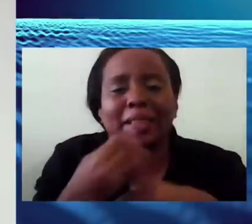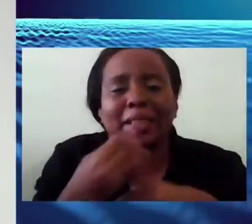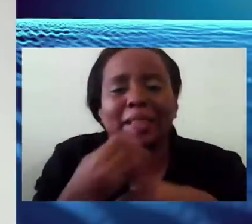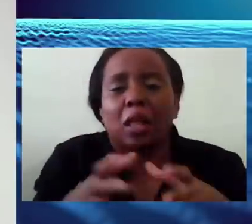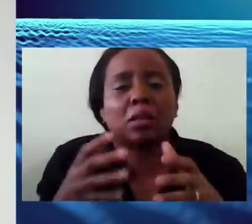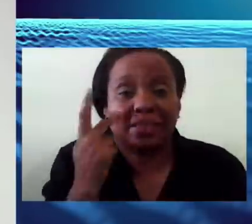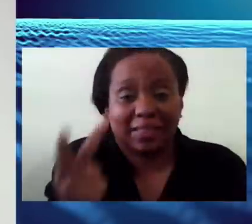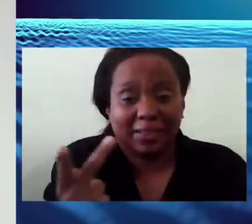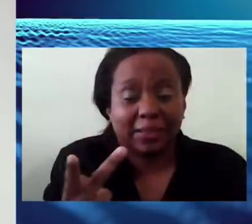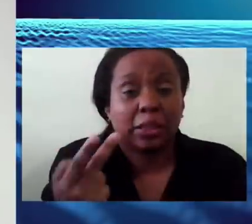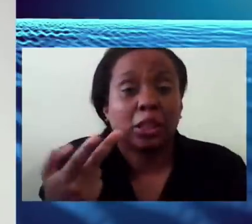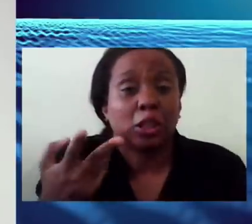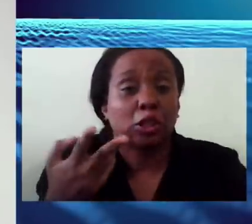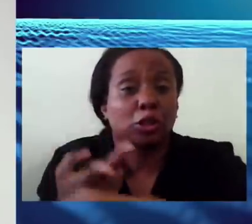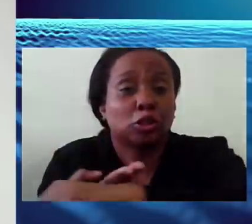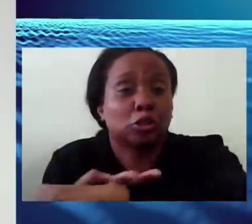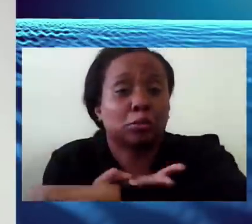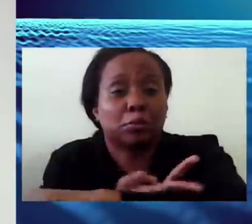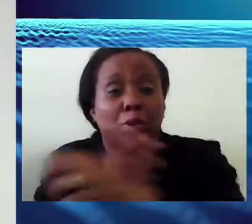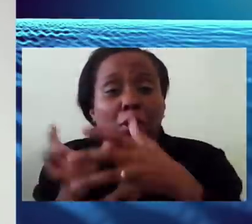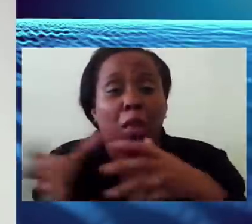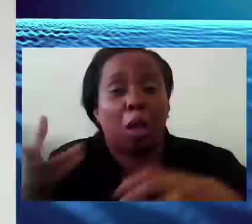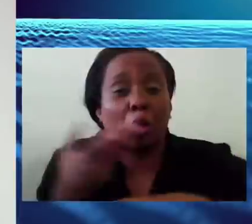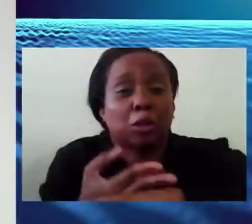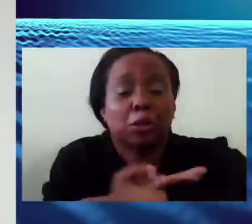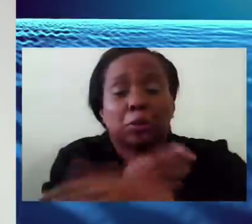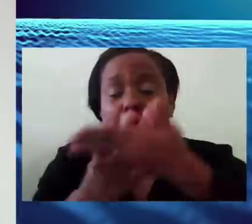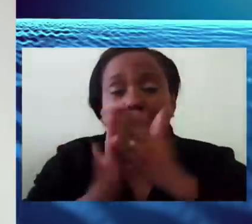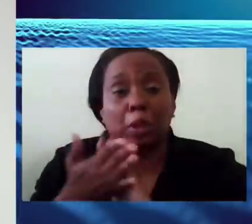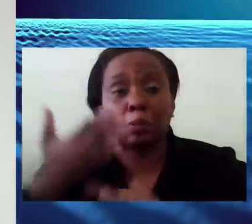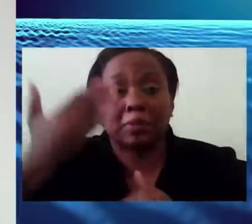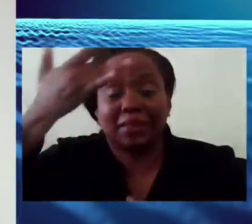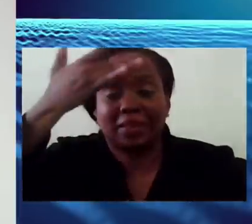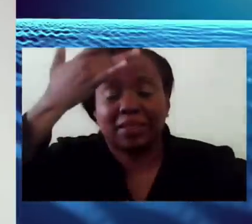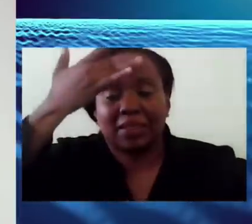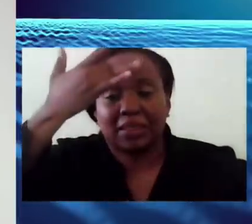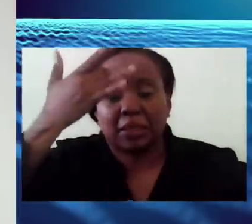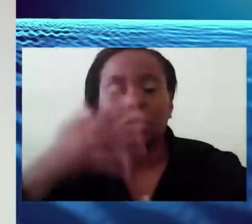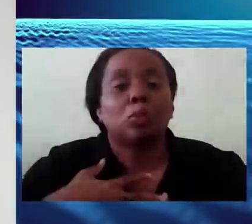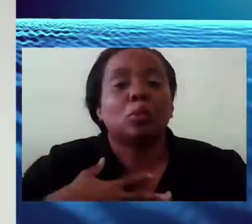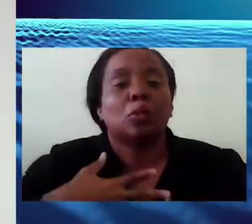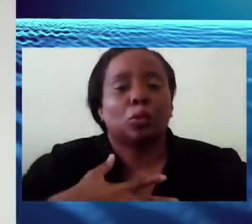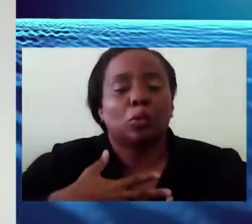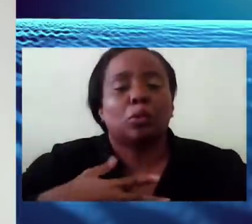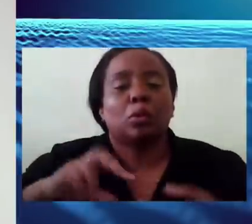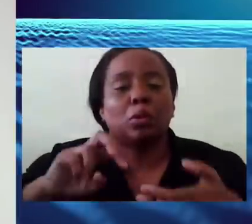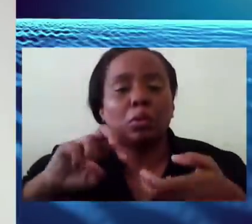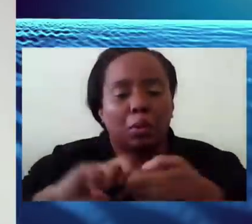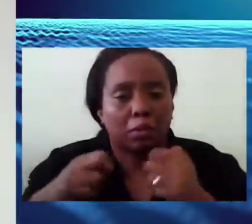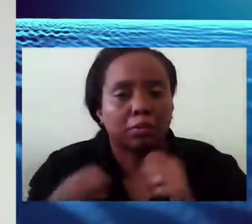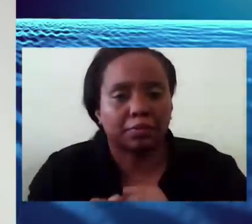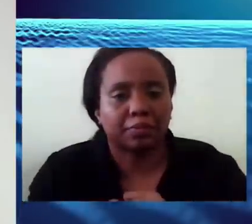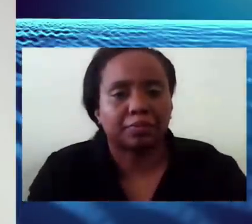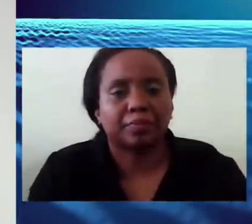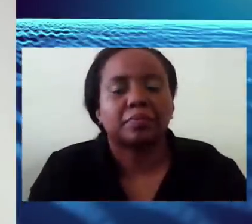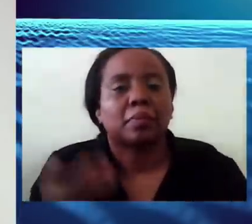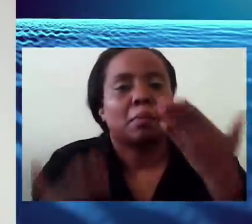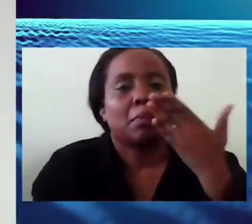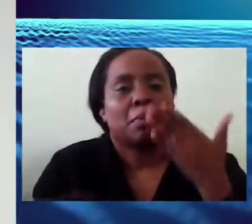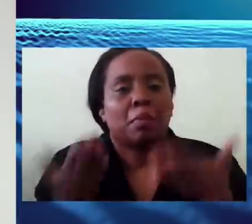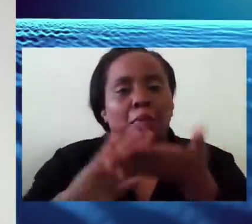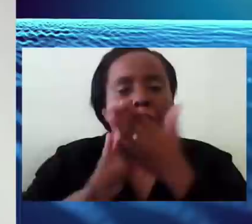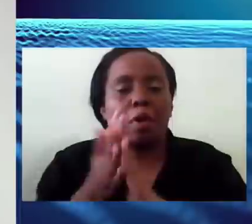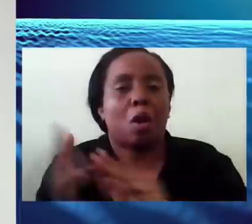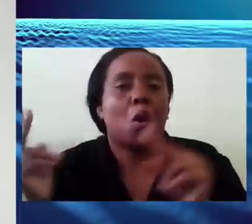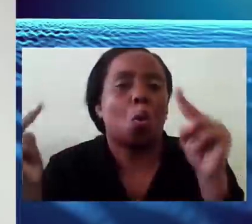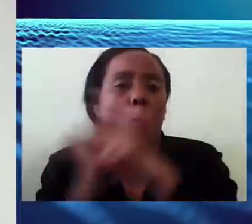sheep getting sick as we speak. From most of these are respiratory right now, but we will probably start to see more chronic problems with digestive